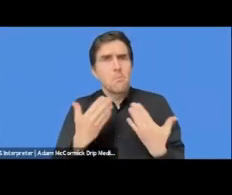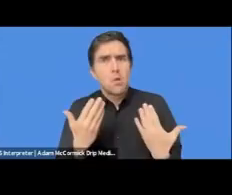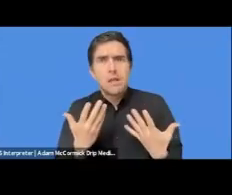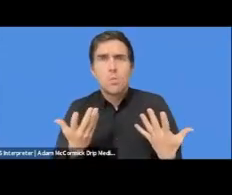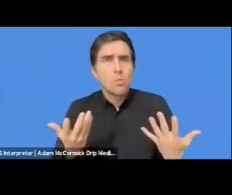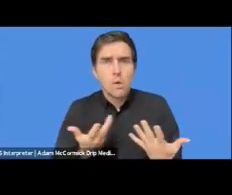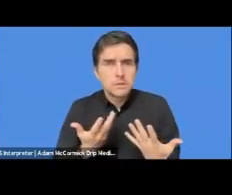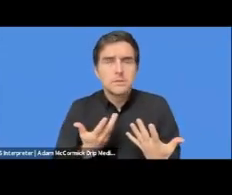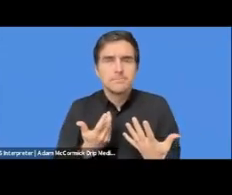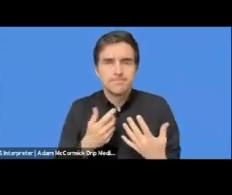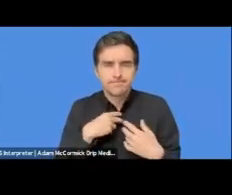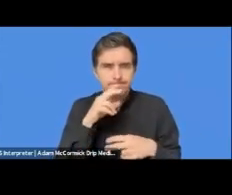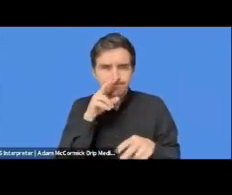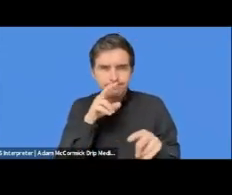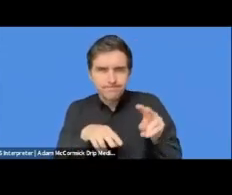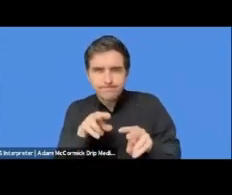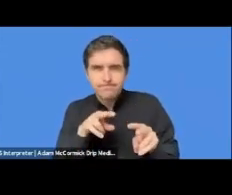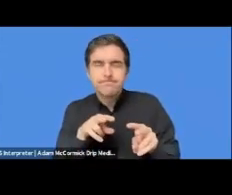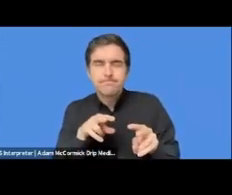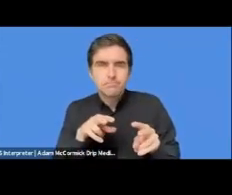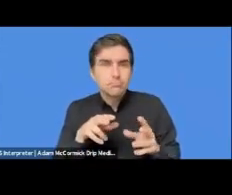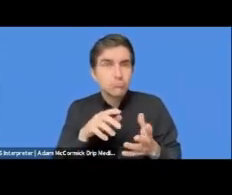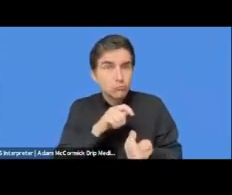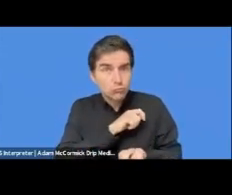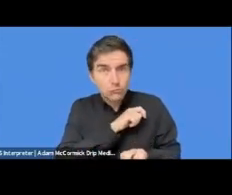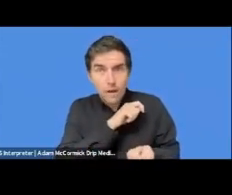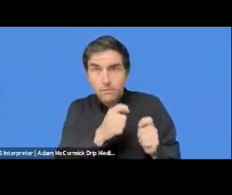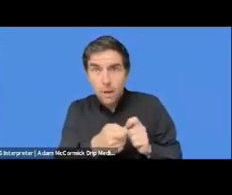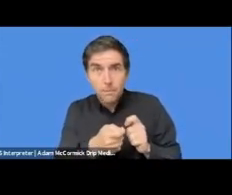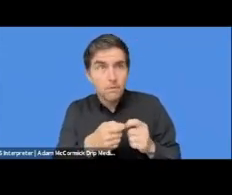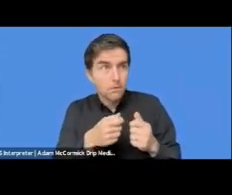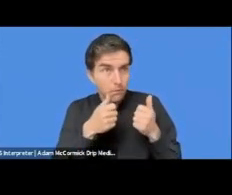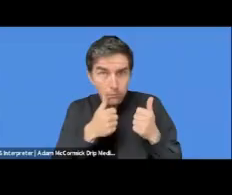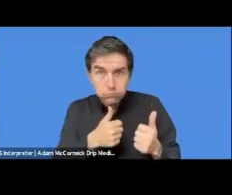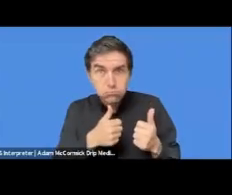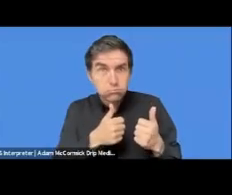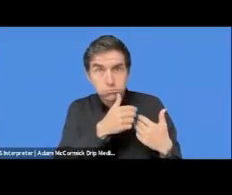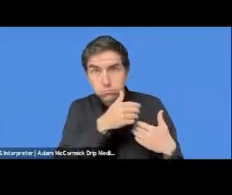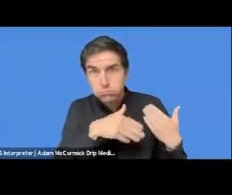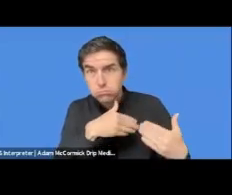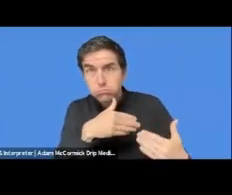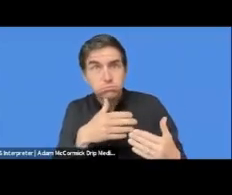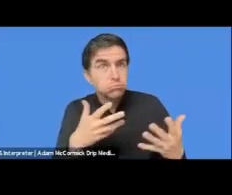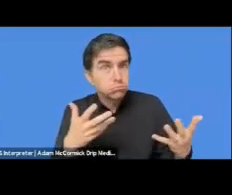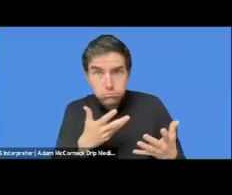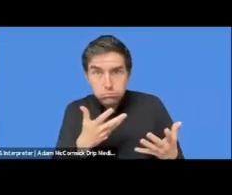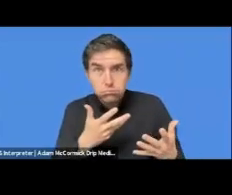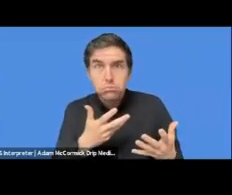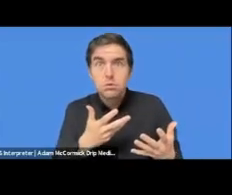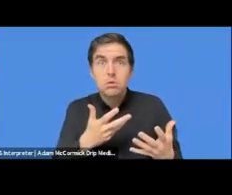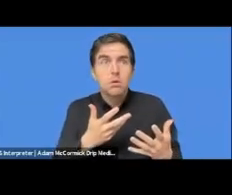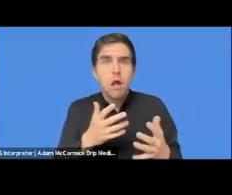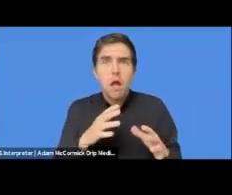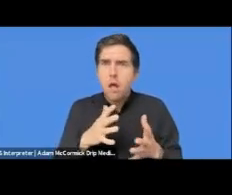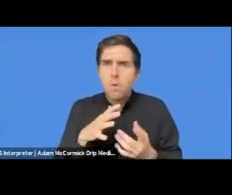on Transform as a practical example of building social protection systems in Zambia.